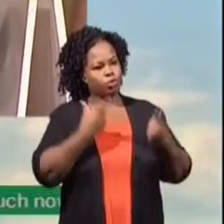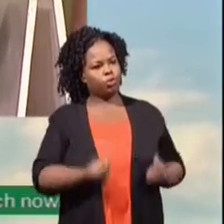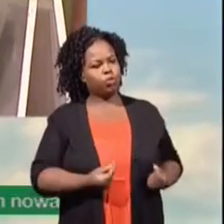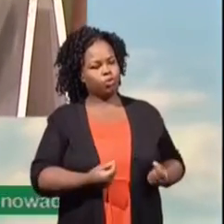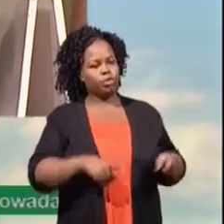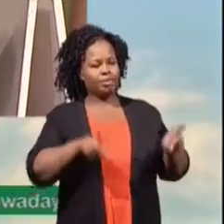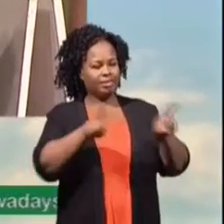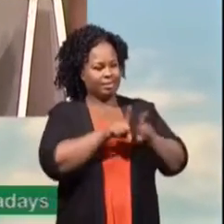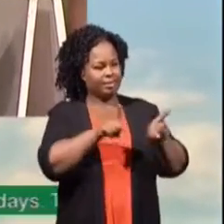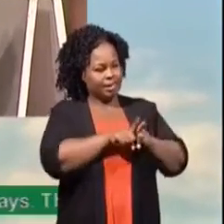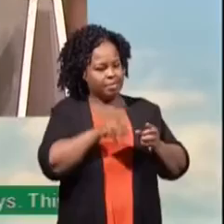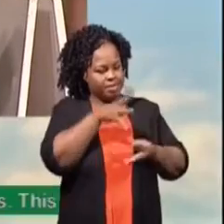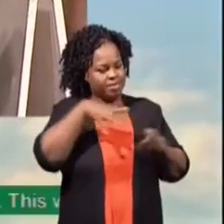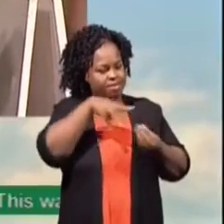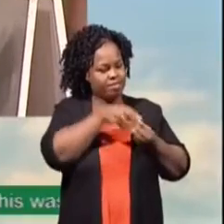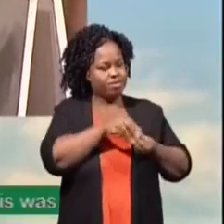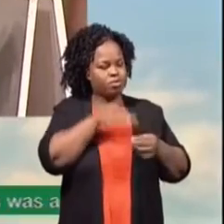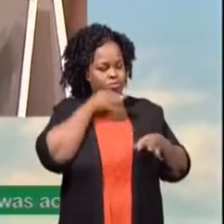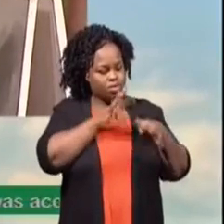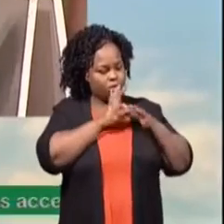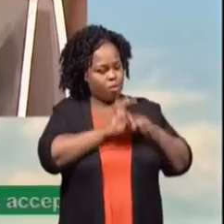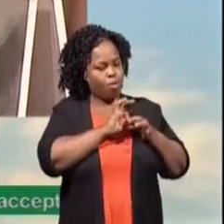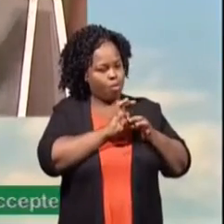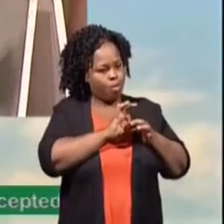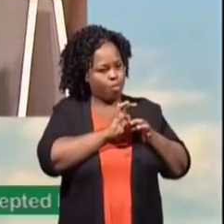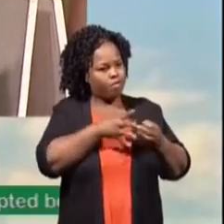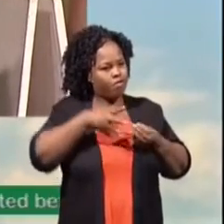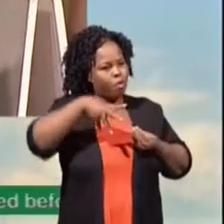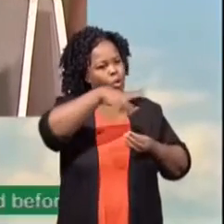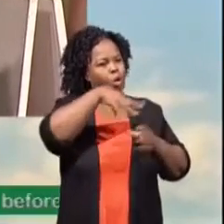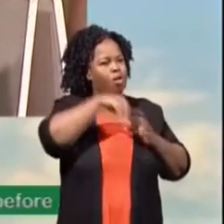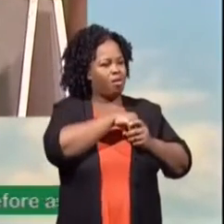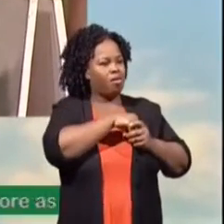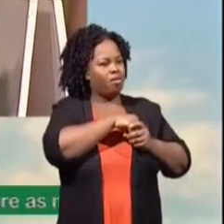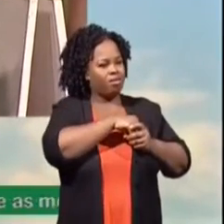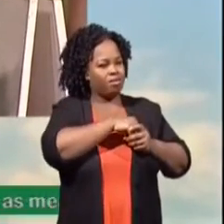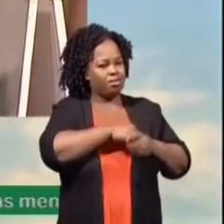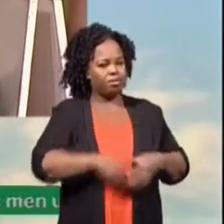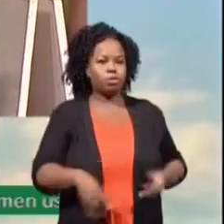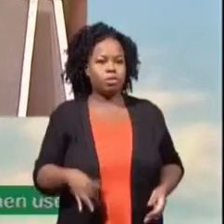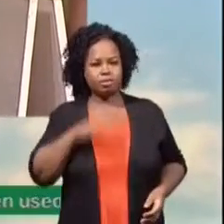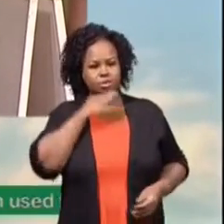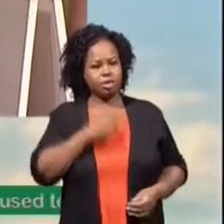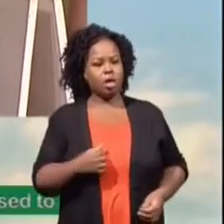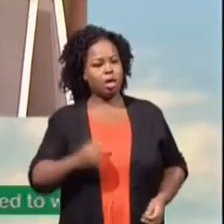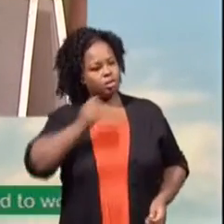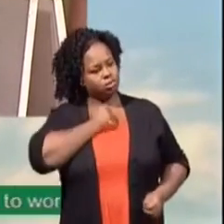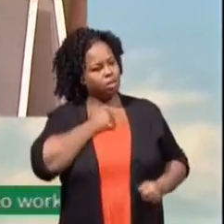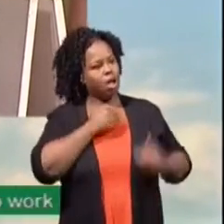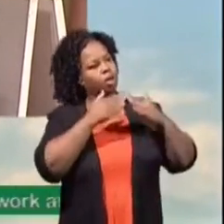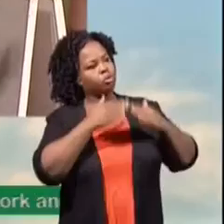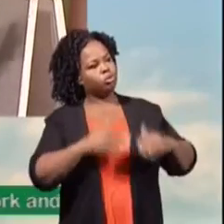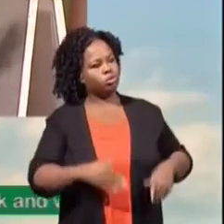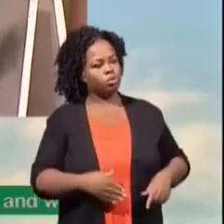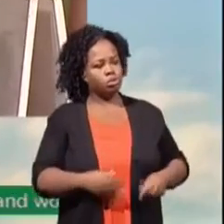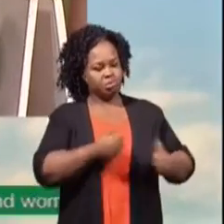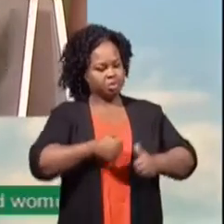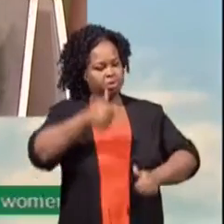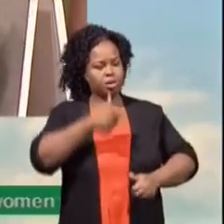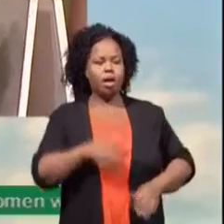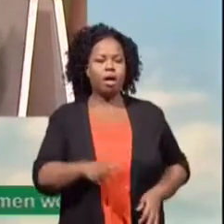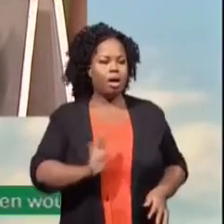nabantwana siyenza okwenziwa kwazwane so ikhaya lekhaya lenu nonke awushayile into ukuthi ekukwami